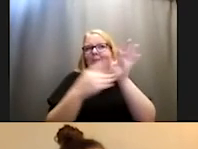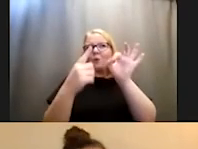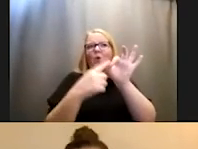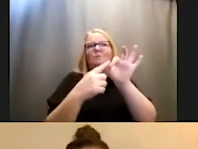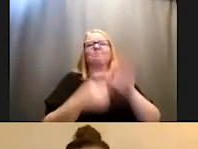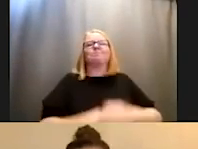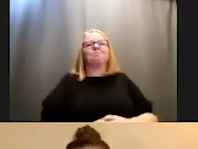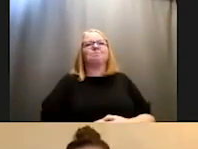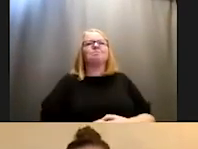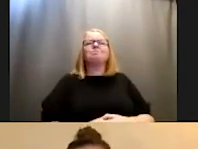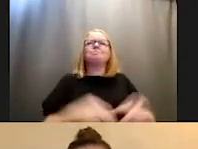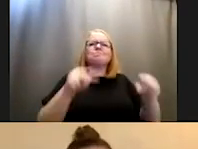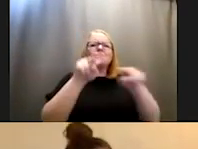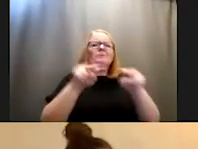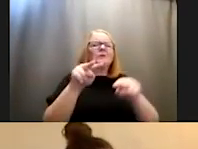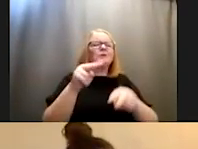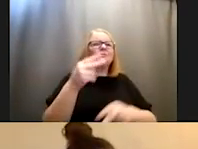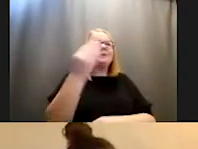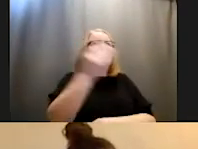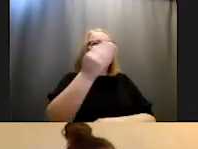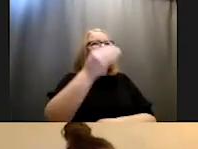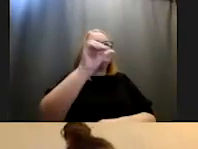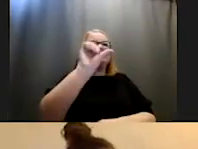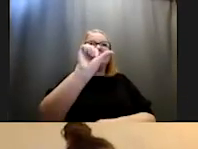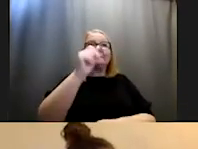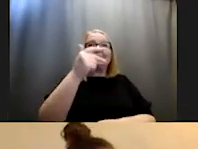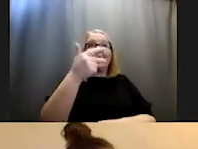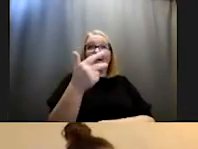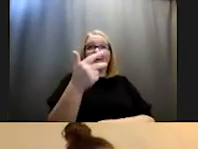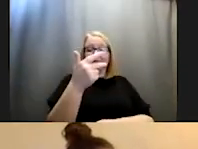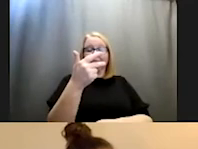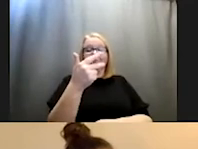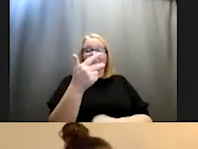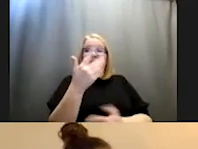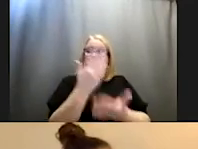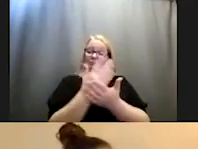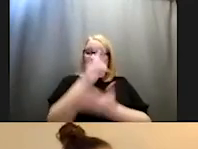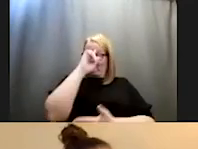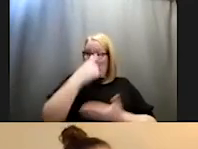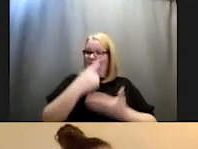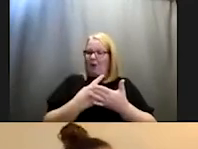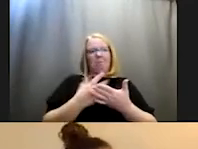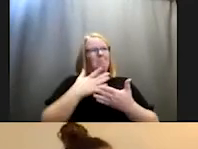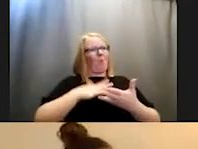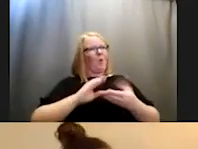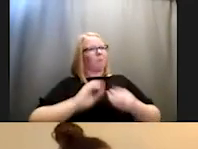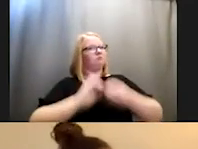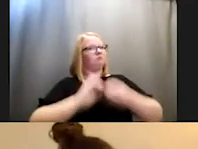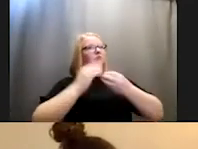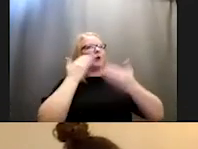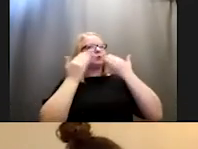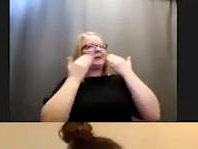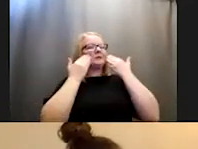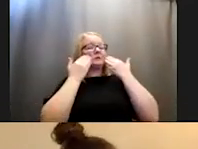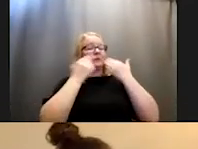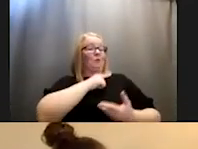one from 1968 where she talks about her decision to move into the cosmetics industry and why she did it. And she